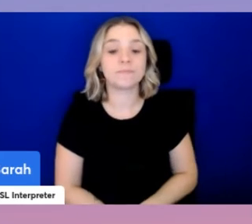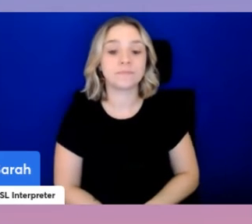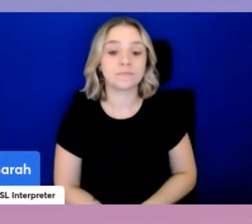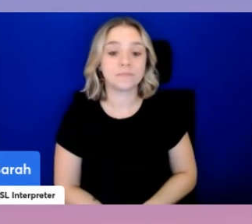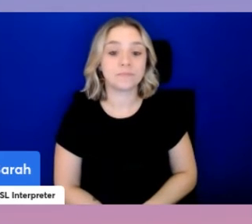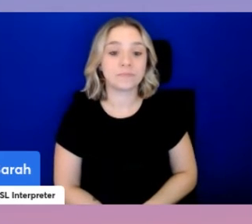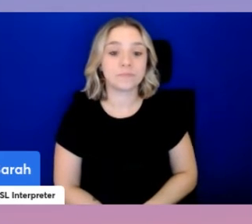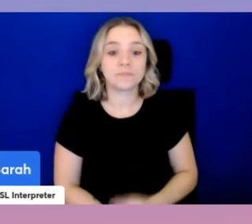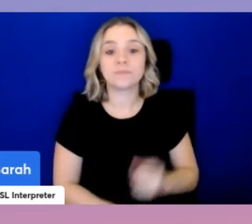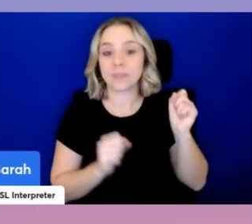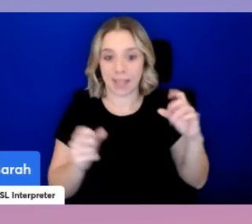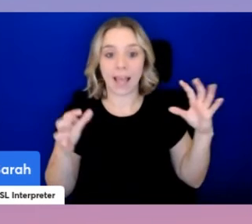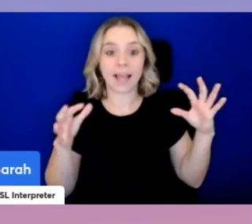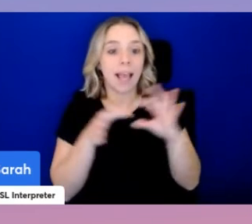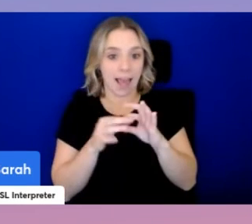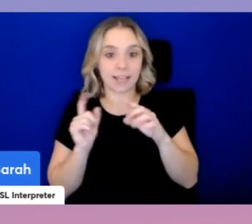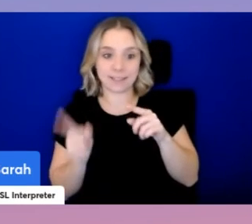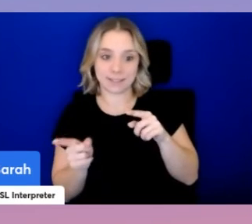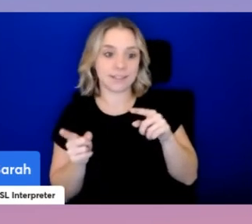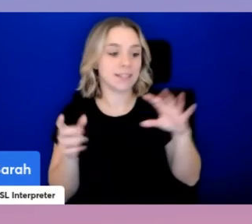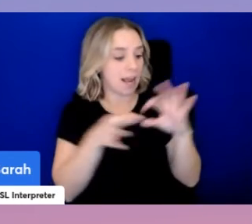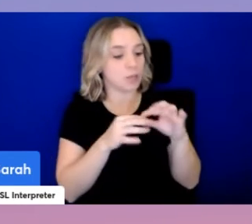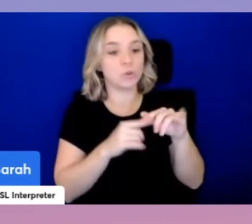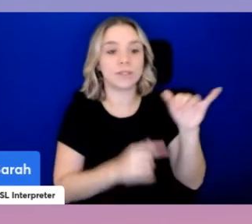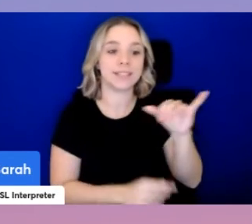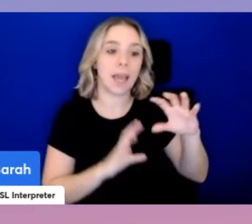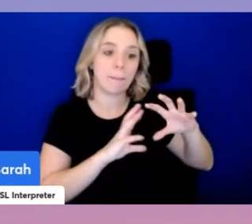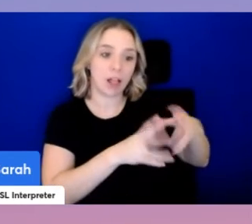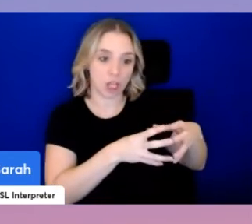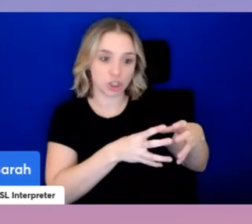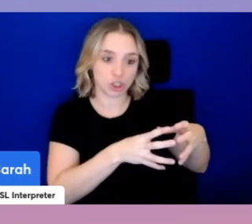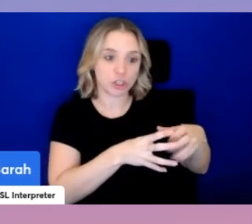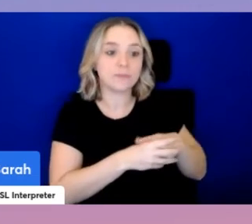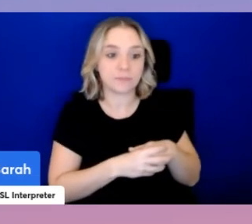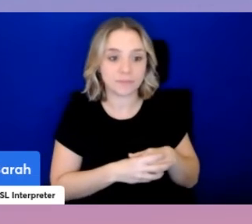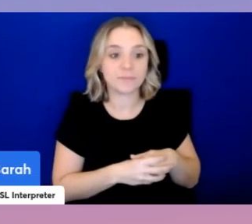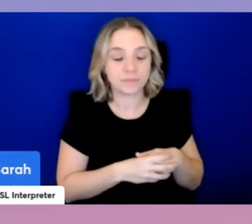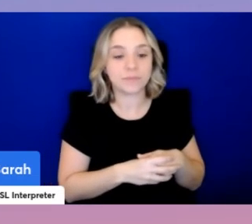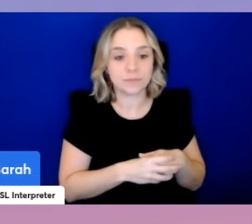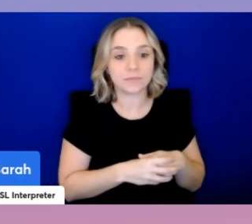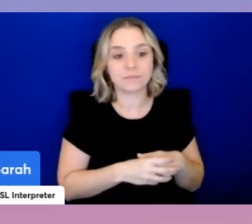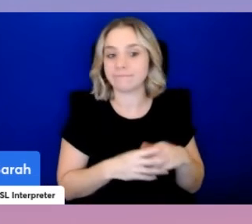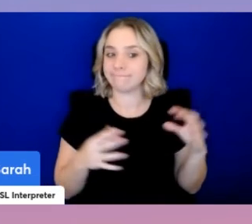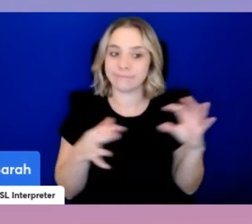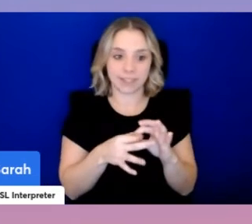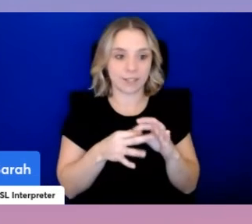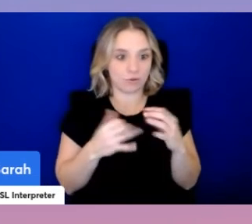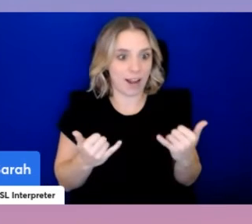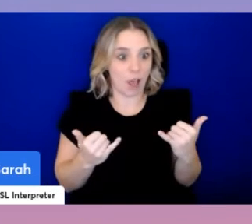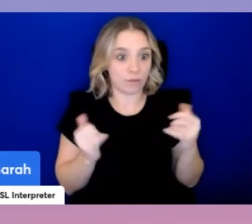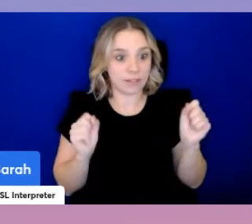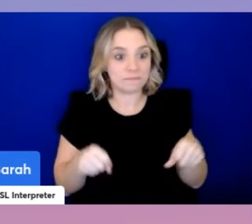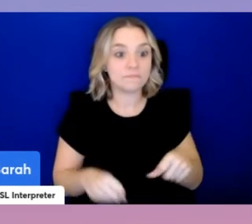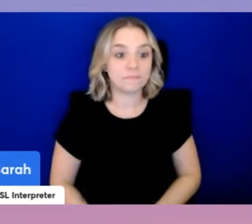And we can connect these to the same cluster, and we can connect to it right now.